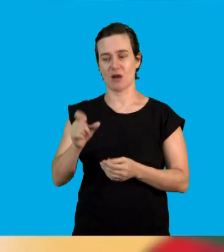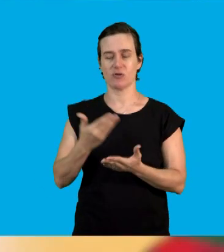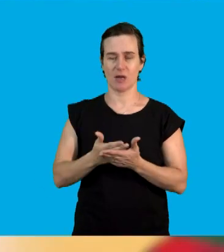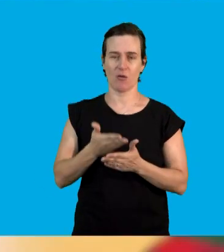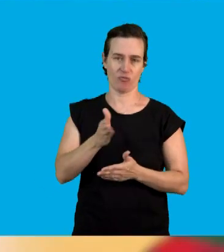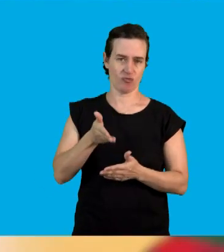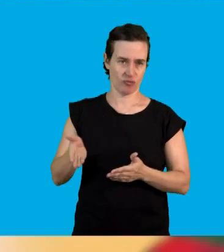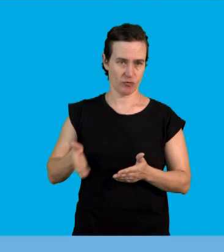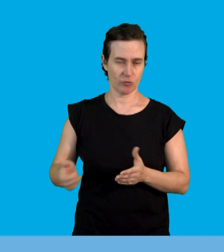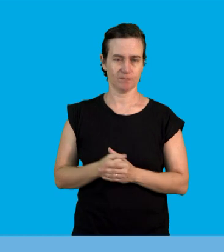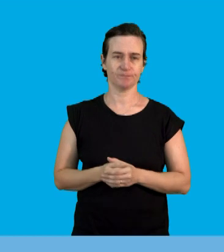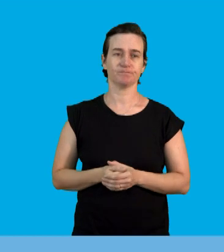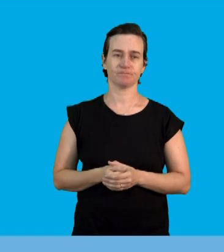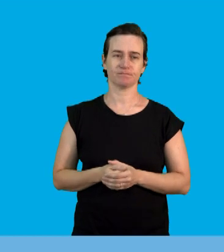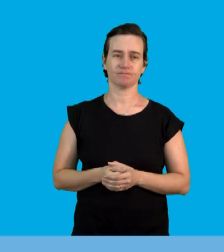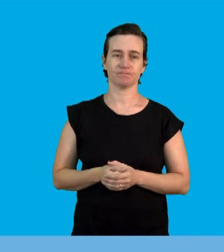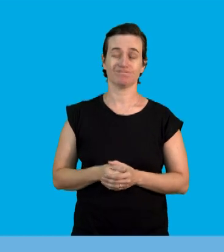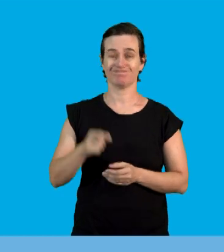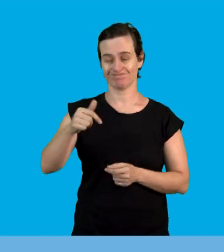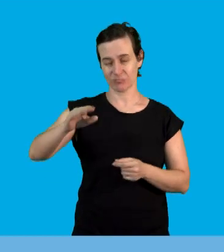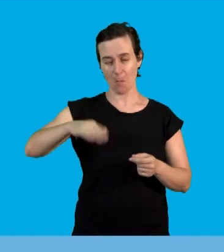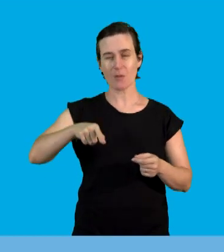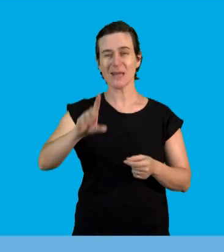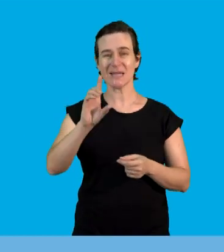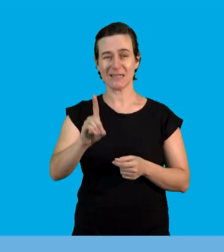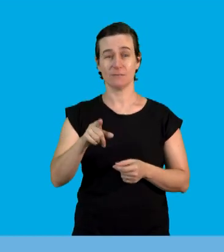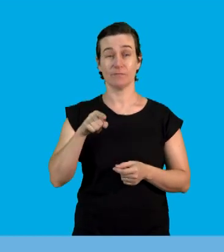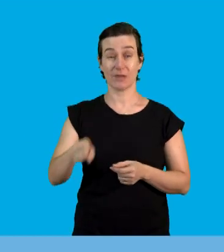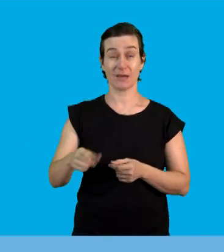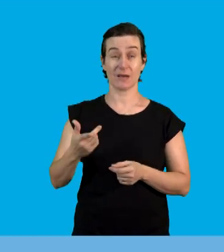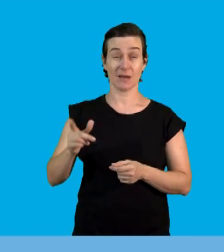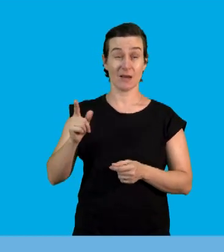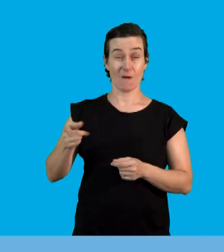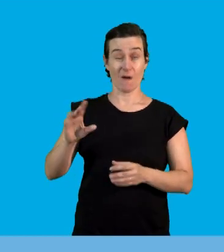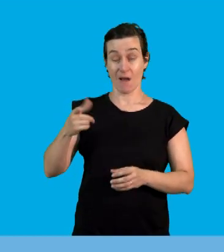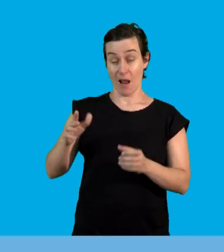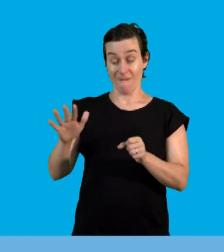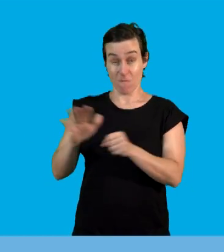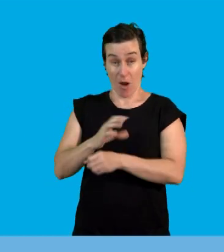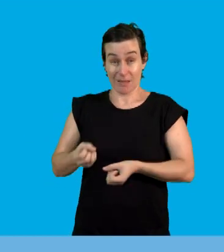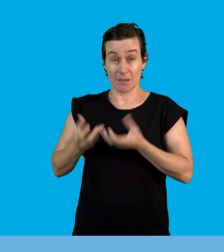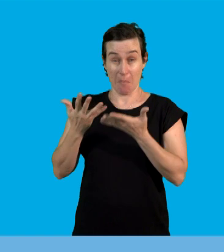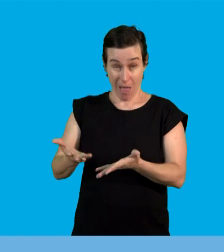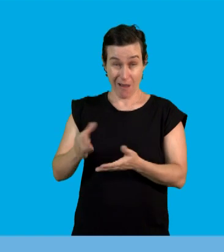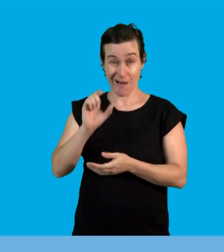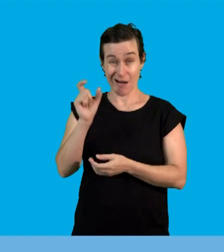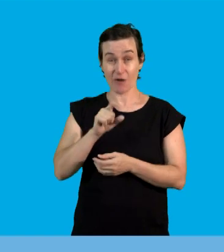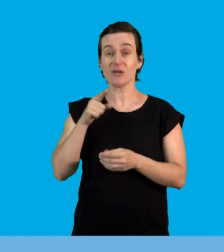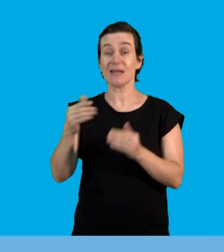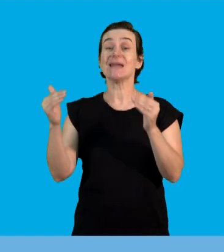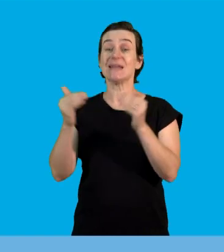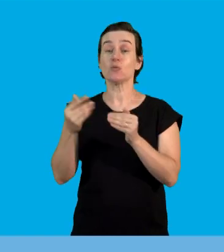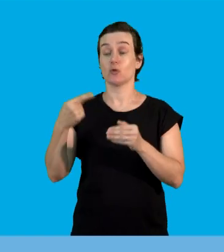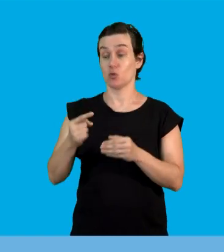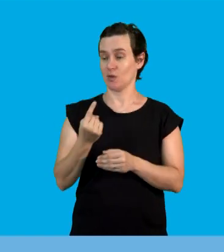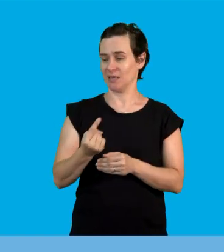So we are saying, starting from D, the supply current is equal to the current in each branch added together. It is the same